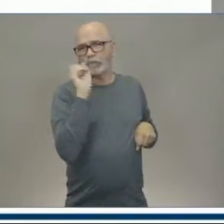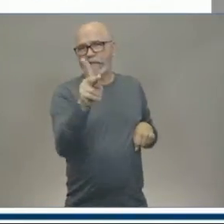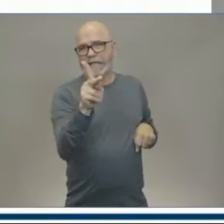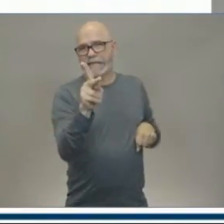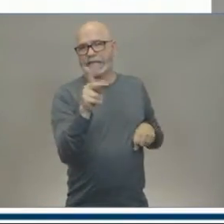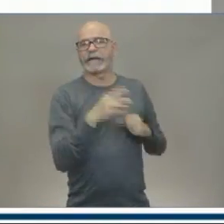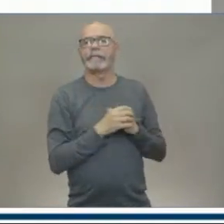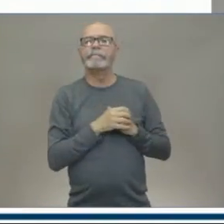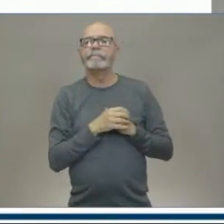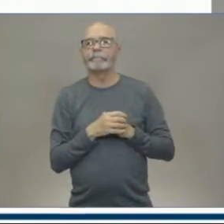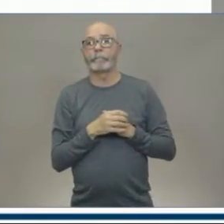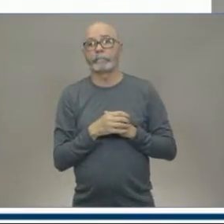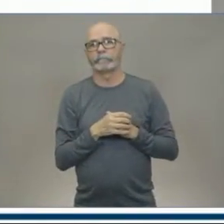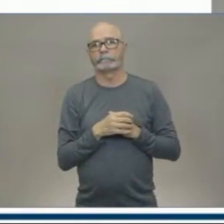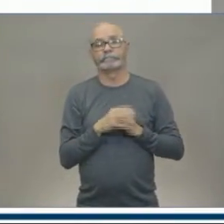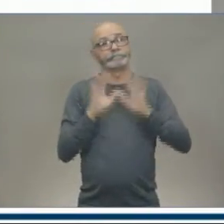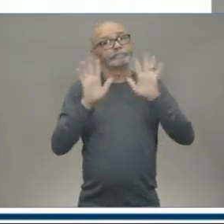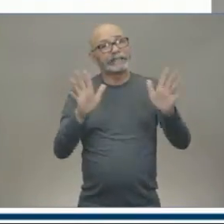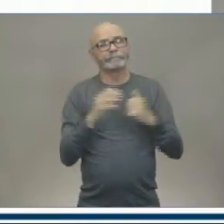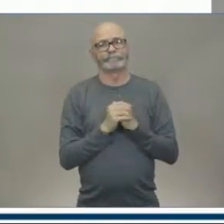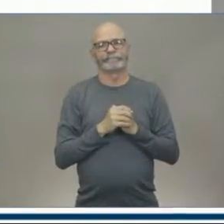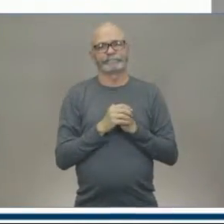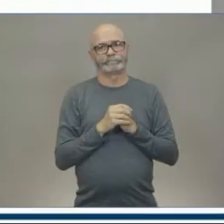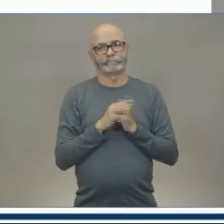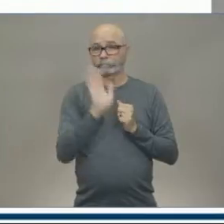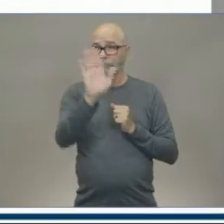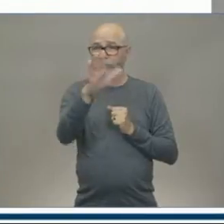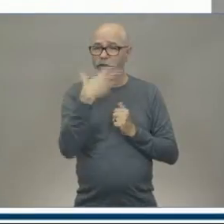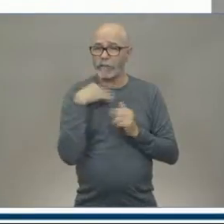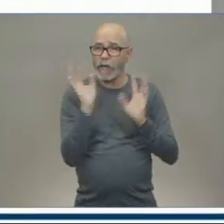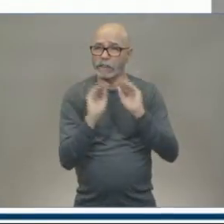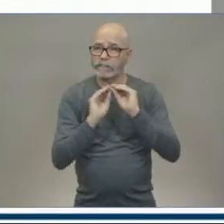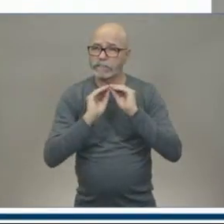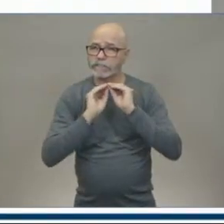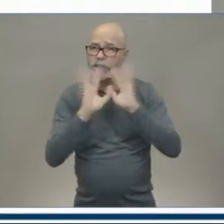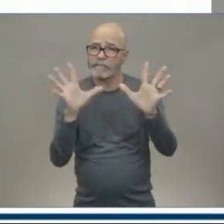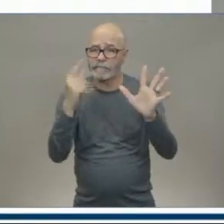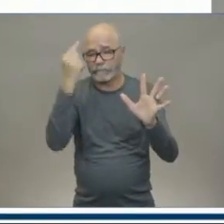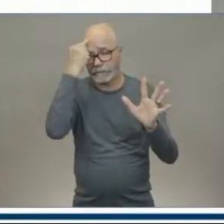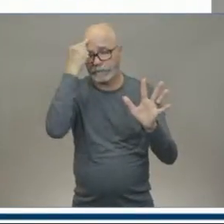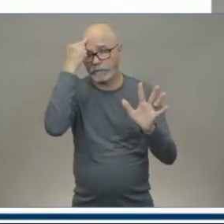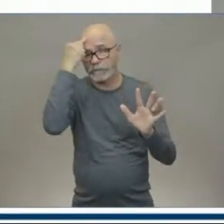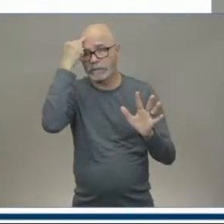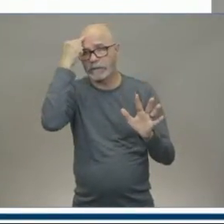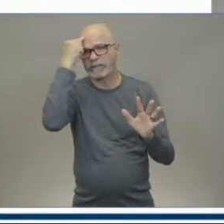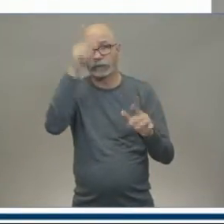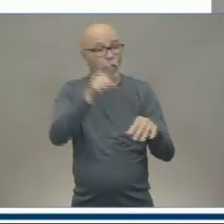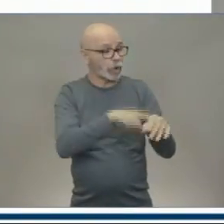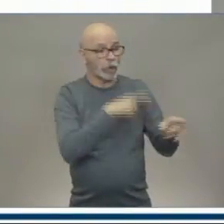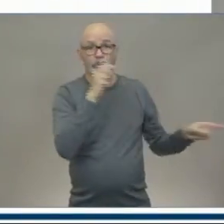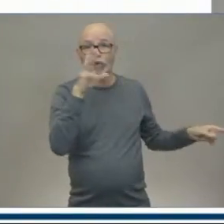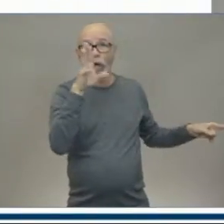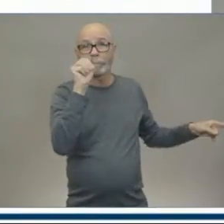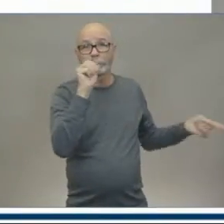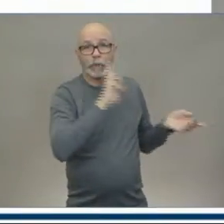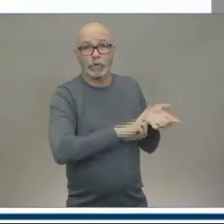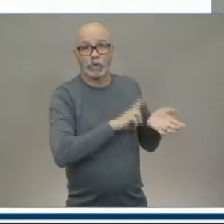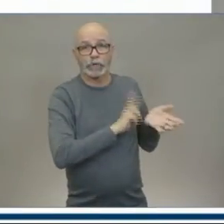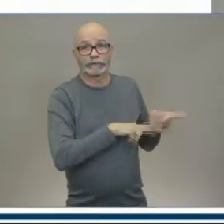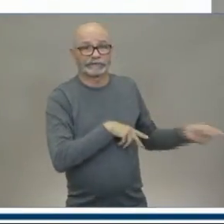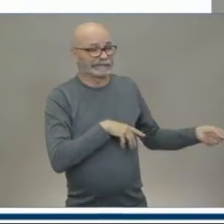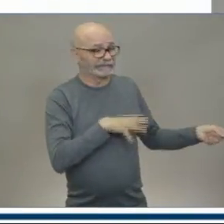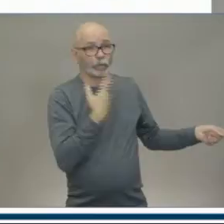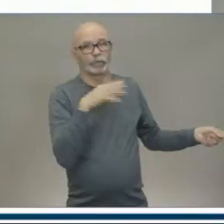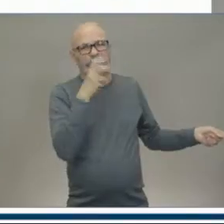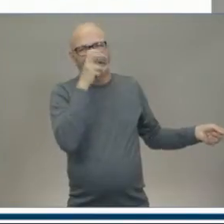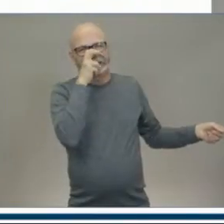I want it to be clear that these restrictions should not be seen as a signal, however, to long-term care facilities that they need to clamp down on other things